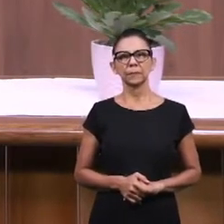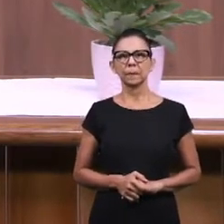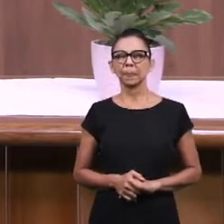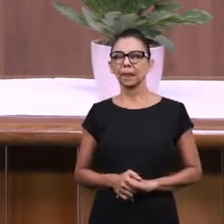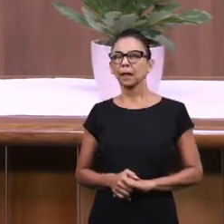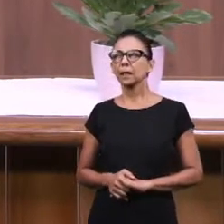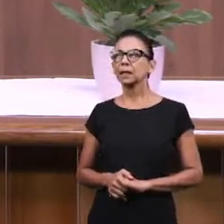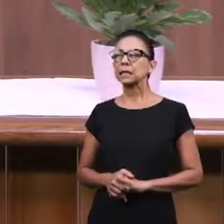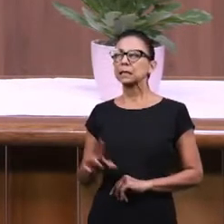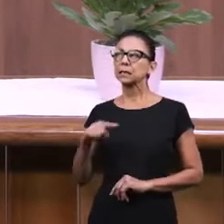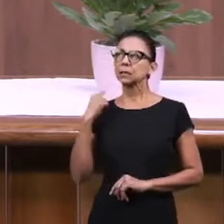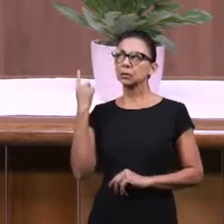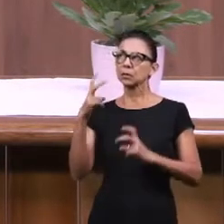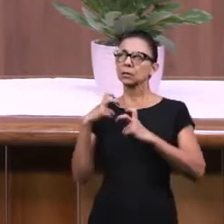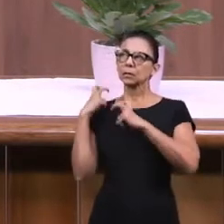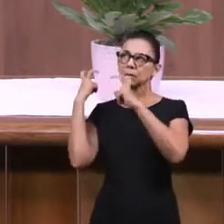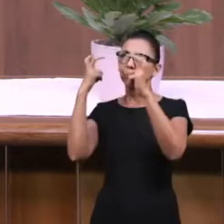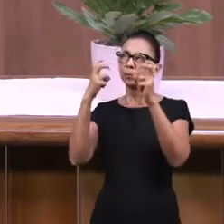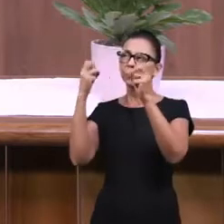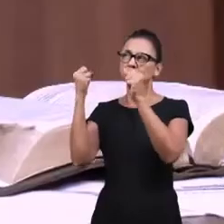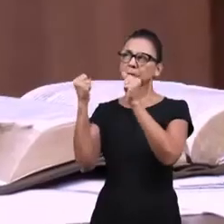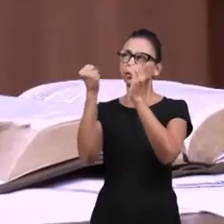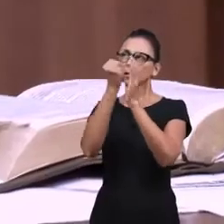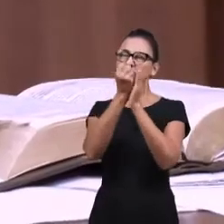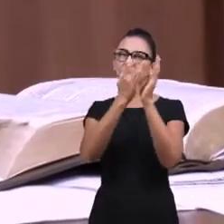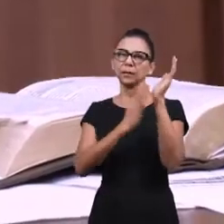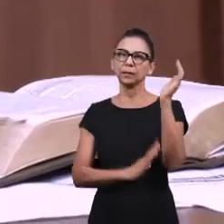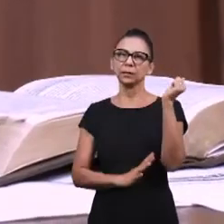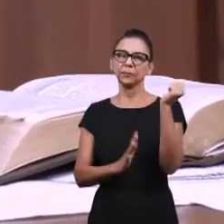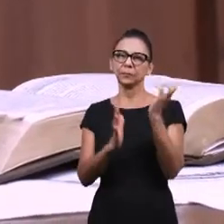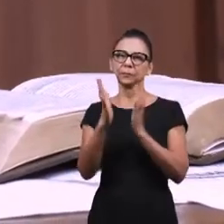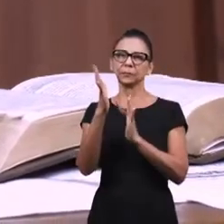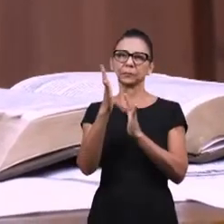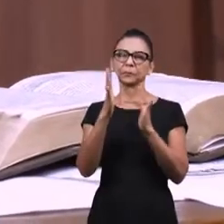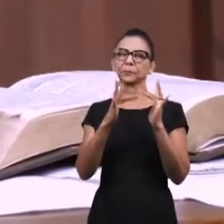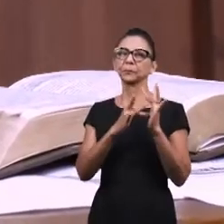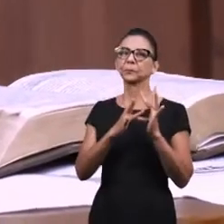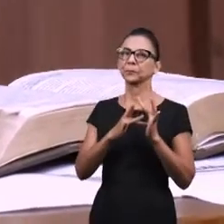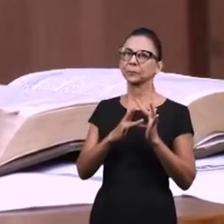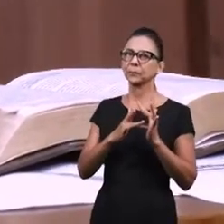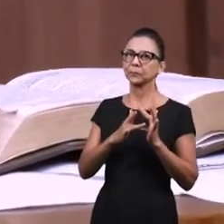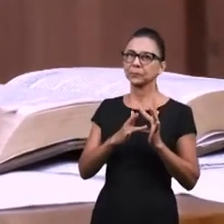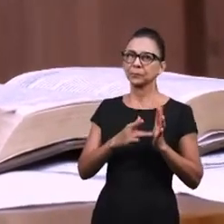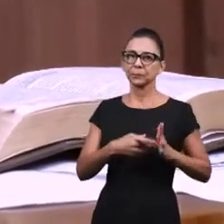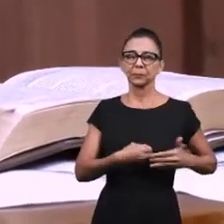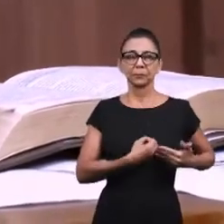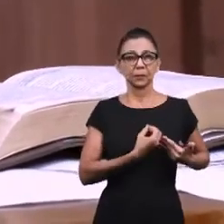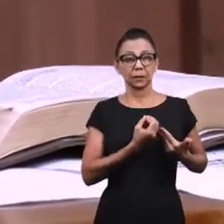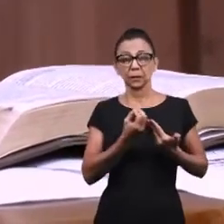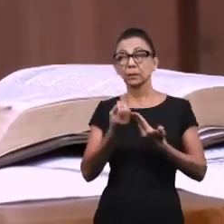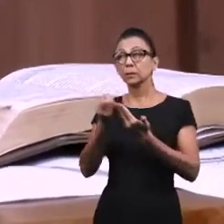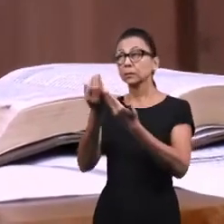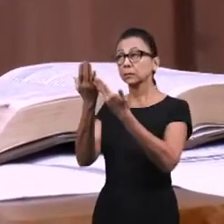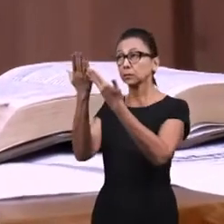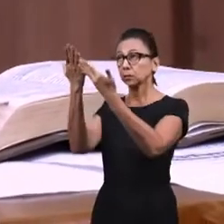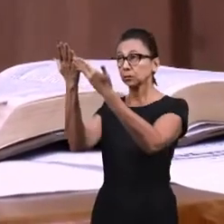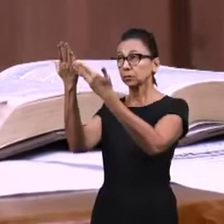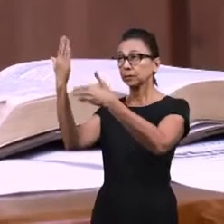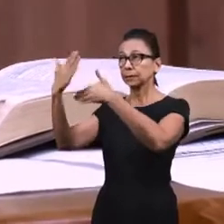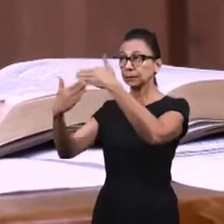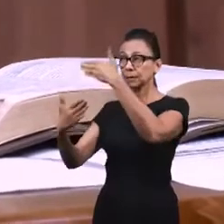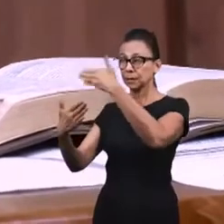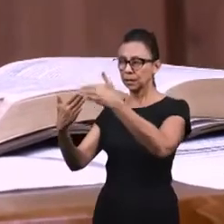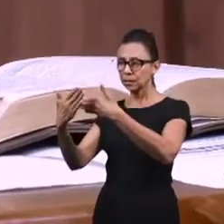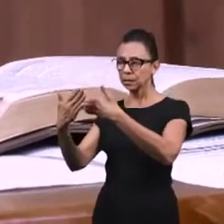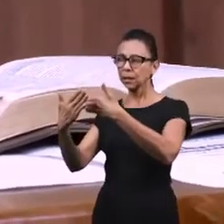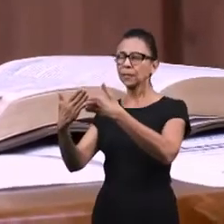Lord, we pray by the power that is in the blood of the Lord Jesus. We place our lives in this altar